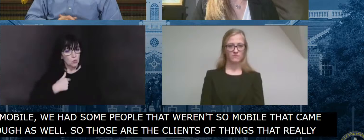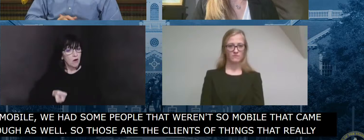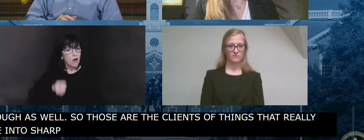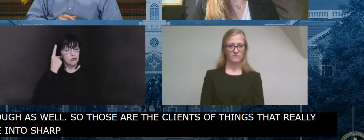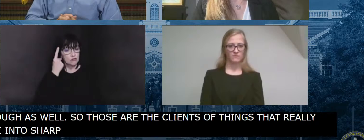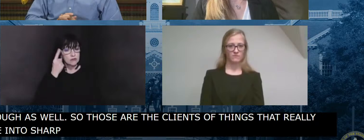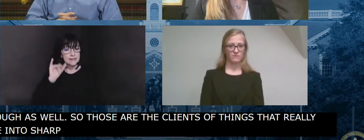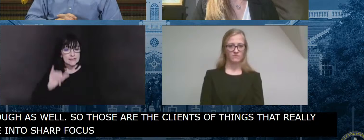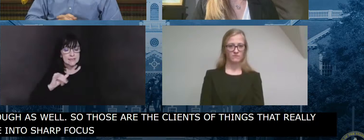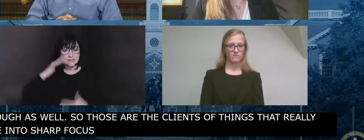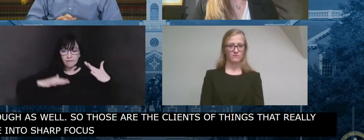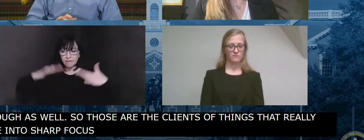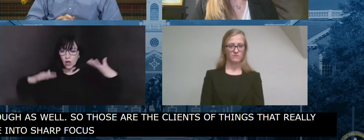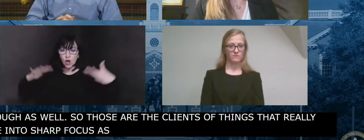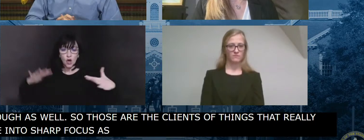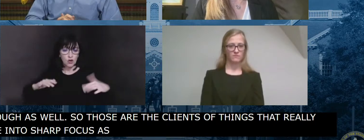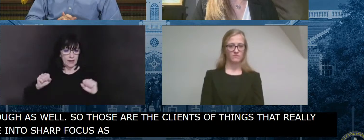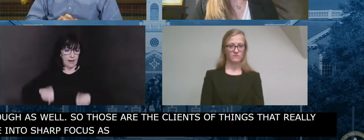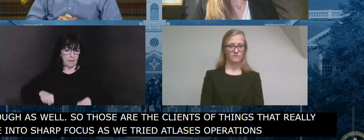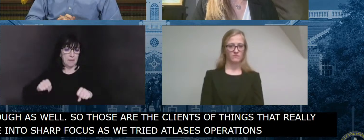these operations over the weekend.